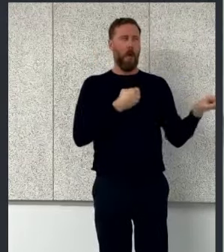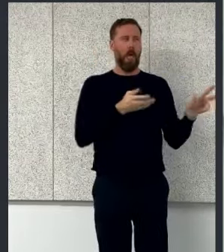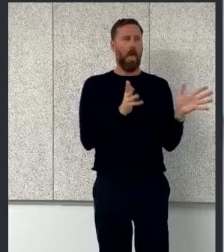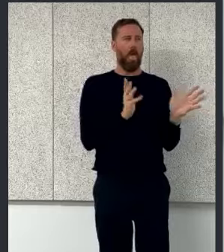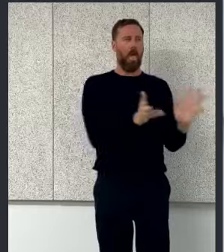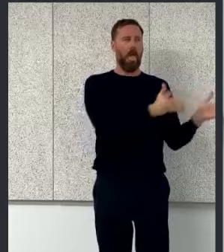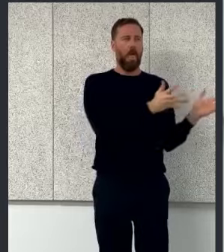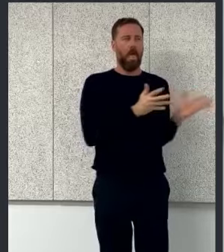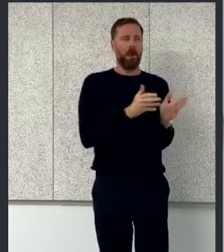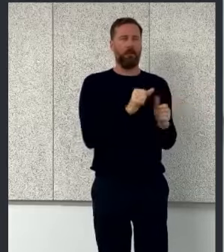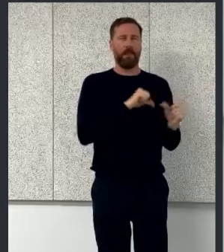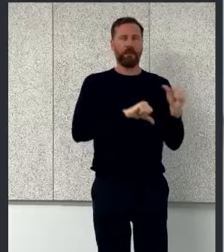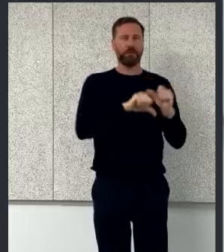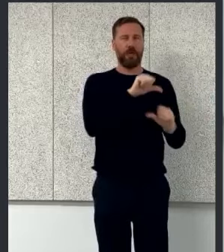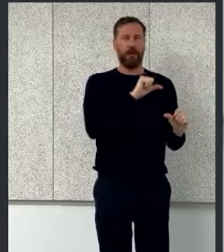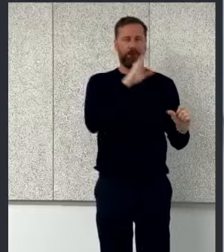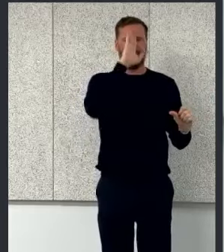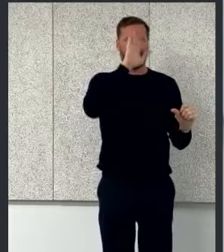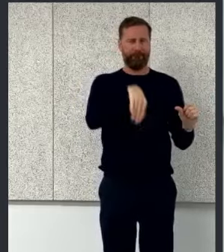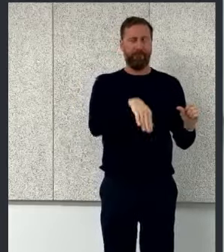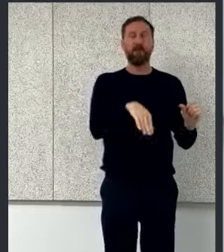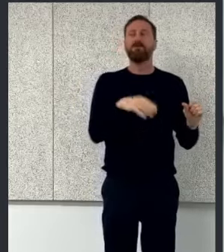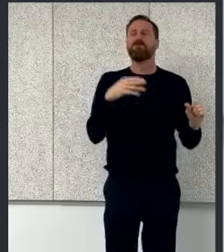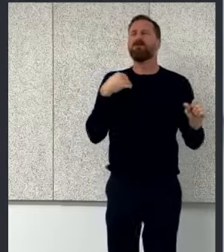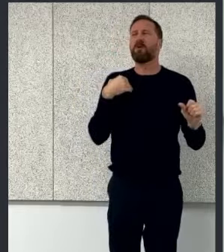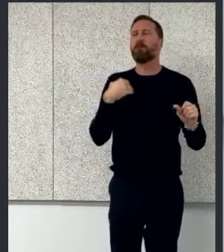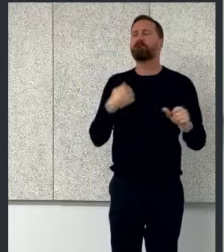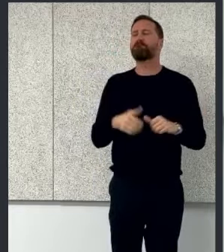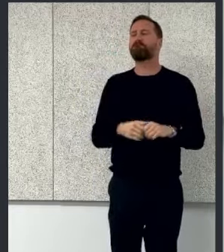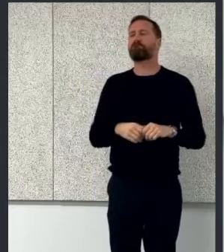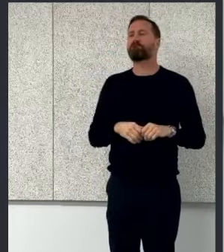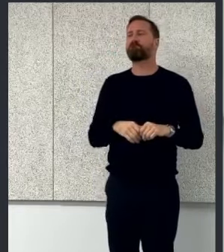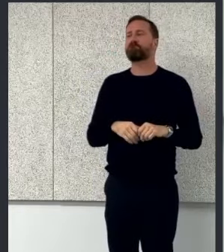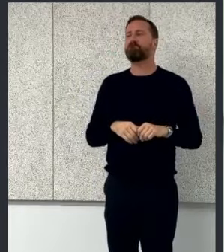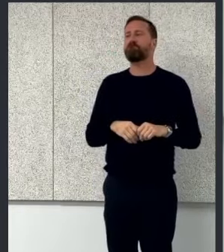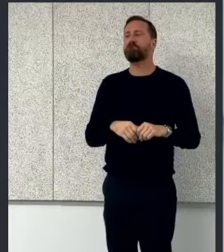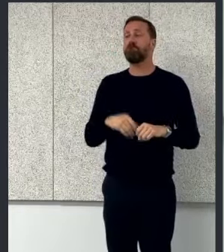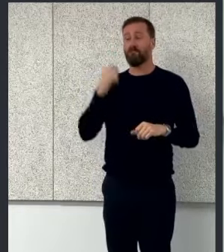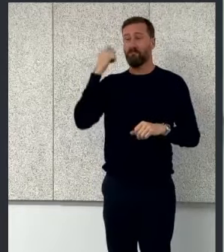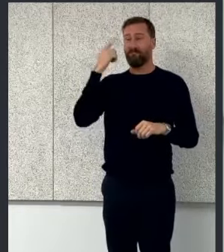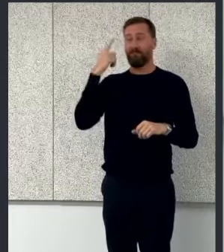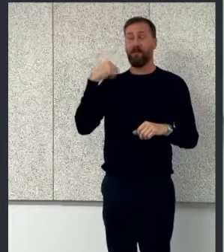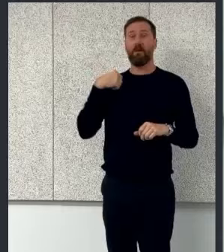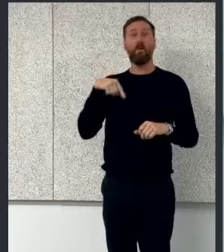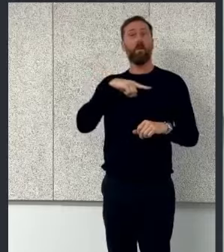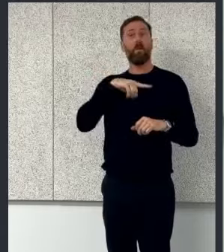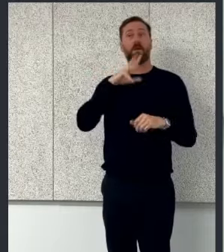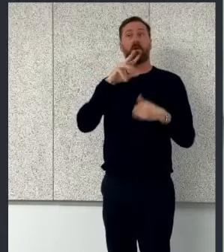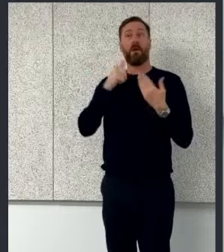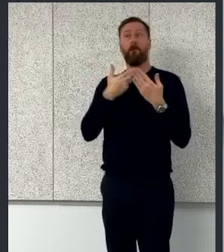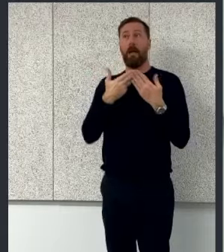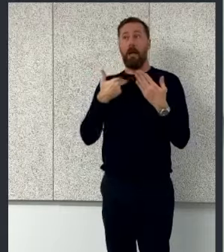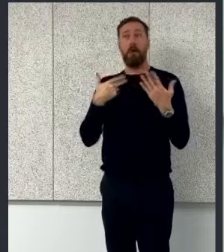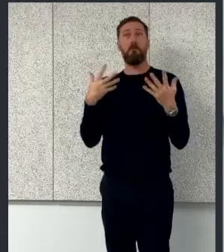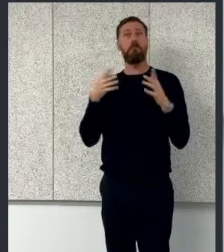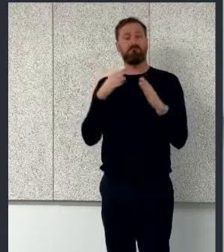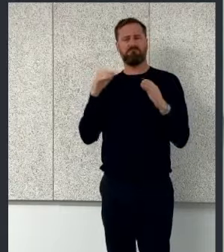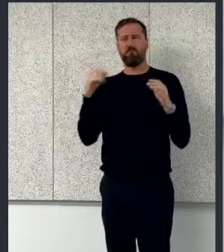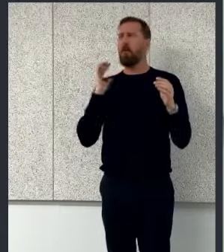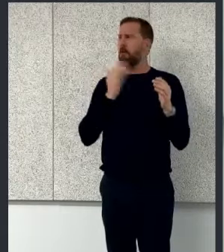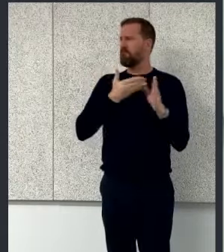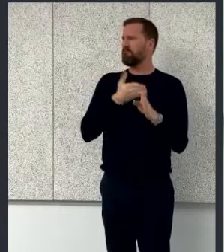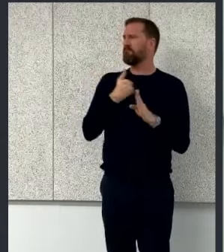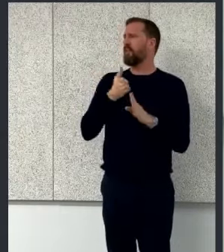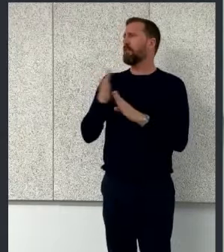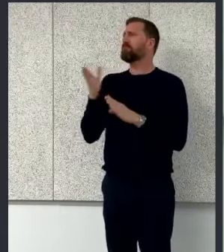on what does it look like to be, I think we talk a lot as a field about the relationship between different producing organizations